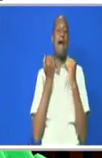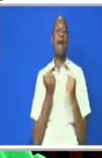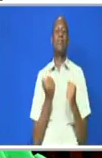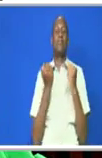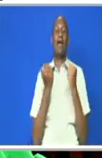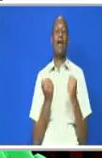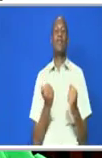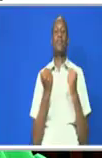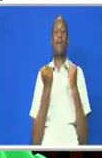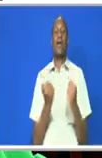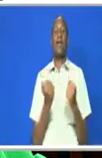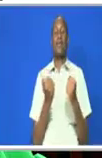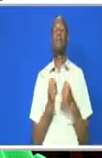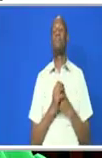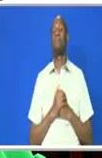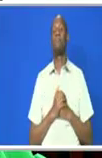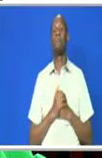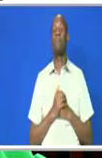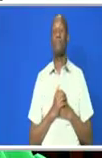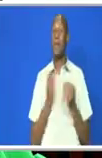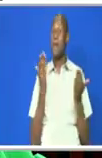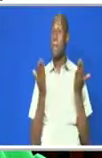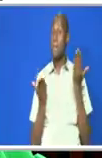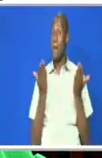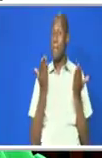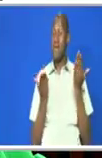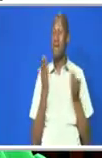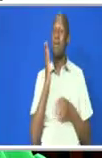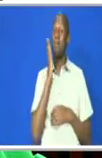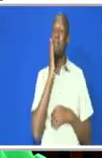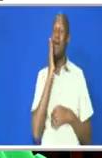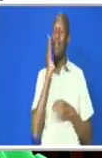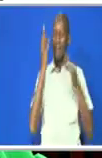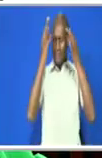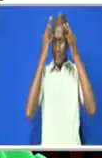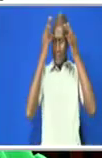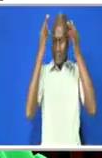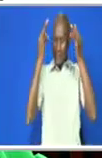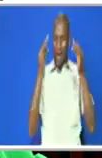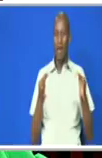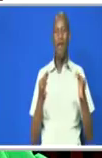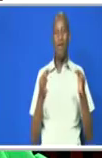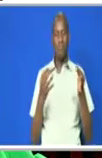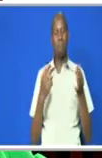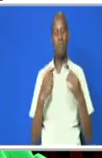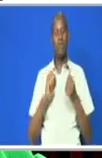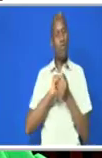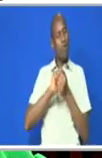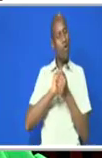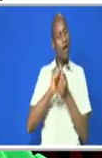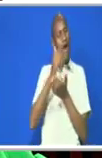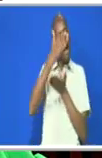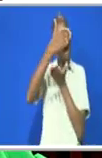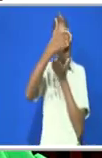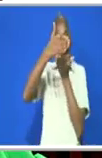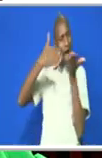Good. Maybe she can decide to wash some of the